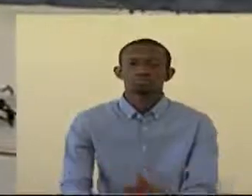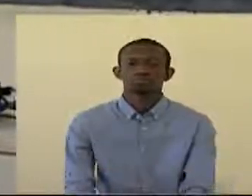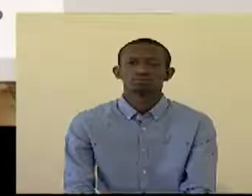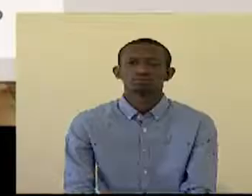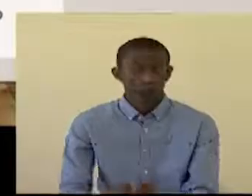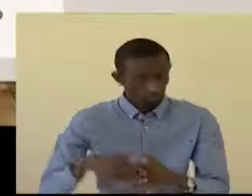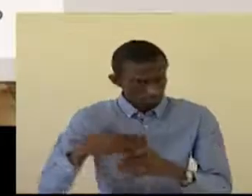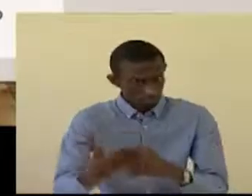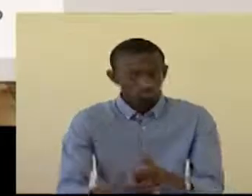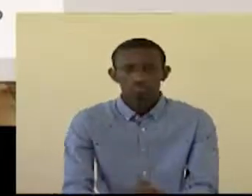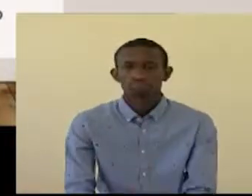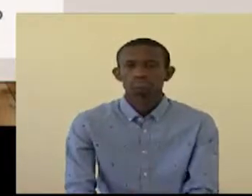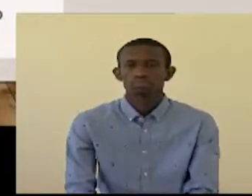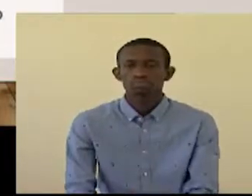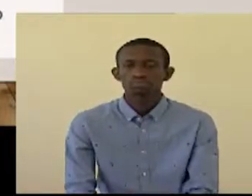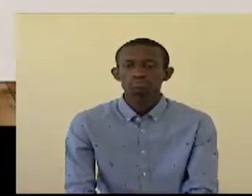And next,